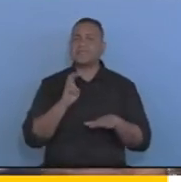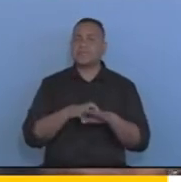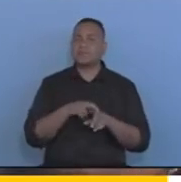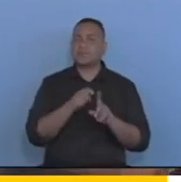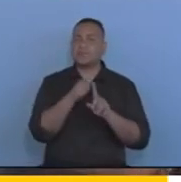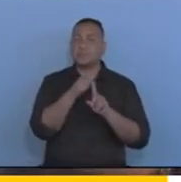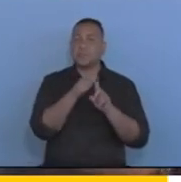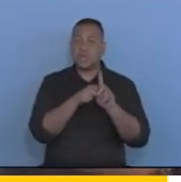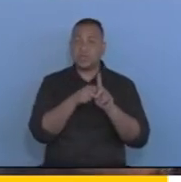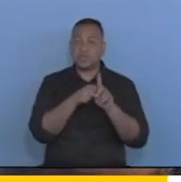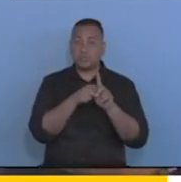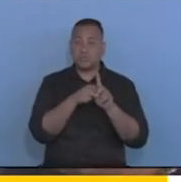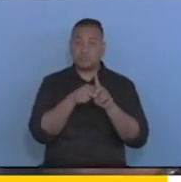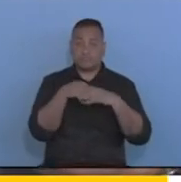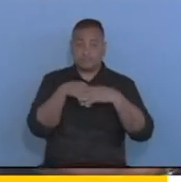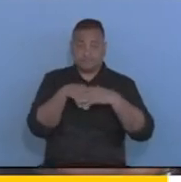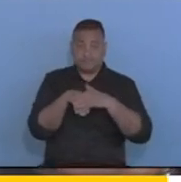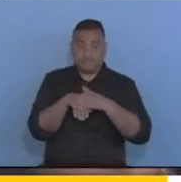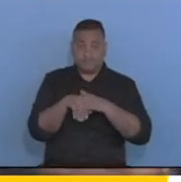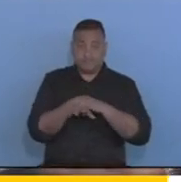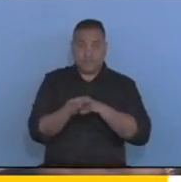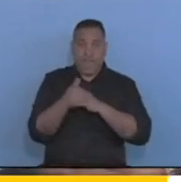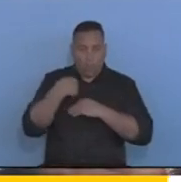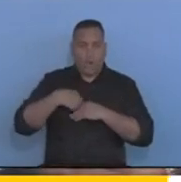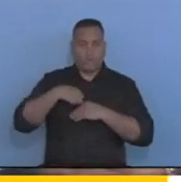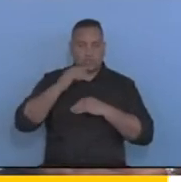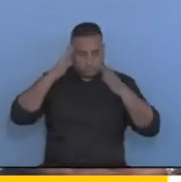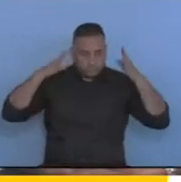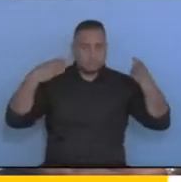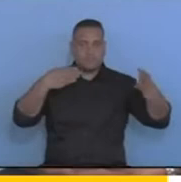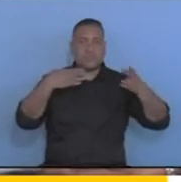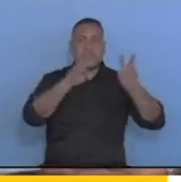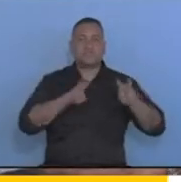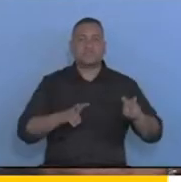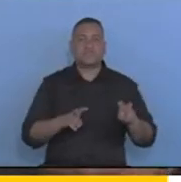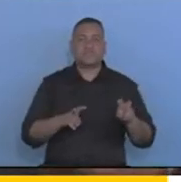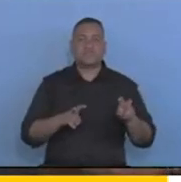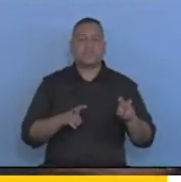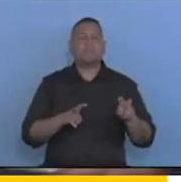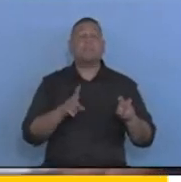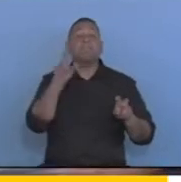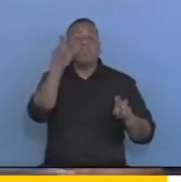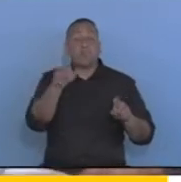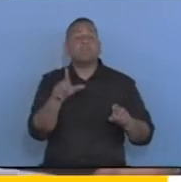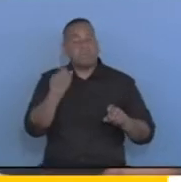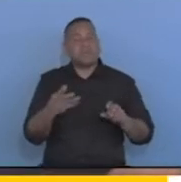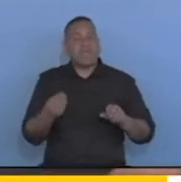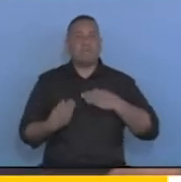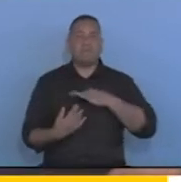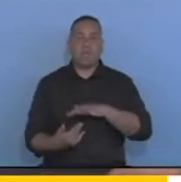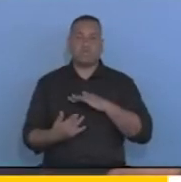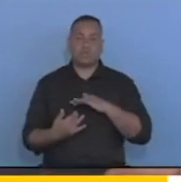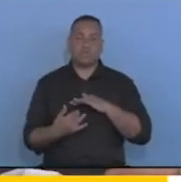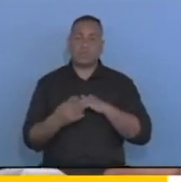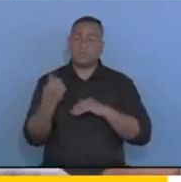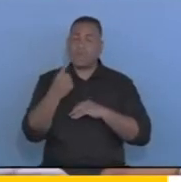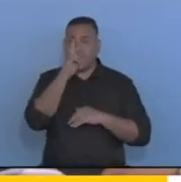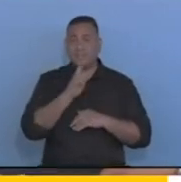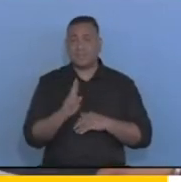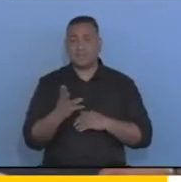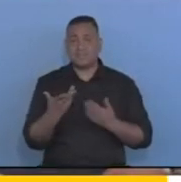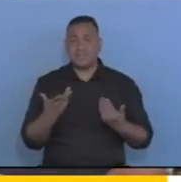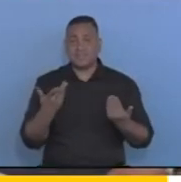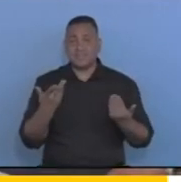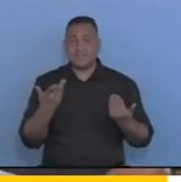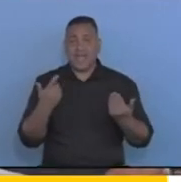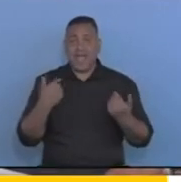I want to do this, you know. Yes. There must be a passion, obviously. That's correct. That's correct. And I'll be honest, I won't be one of the students that will, because I'm very scared of